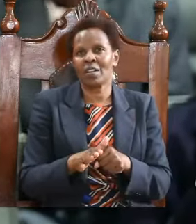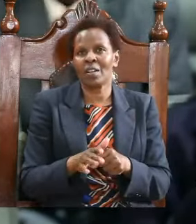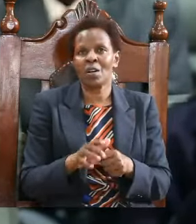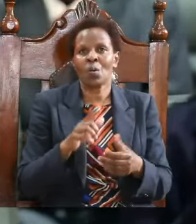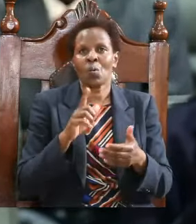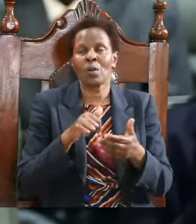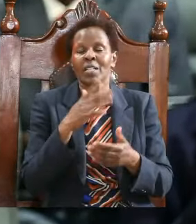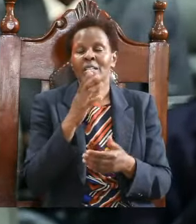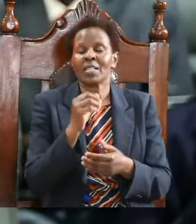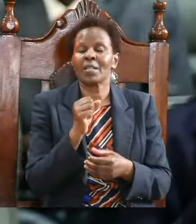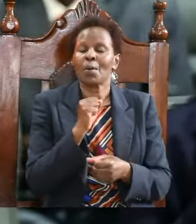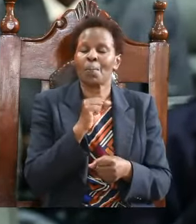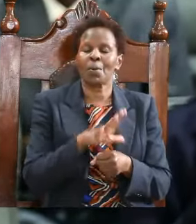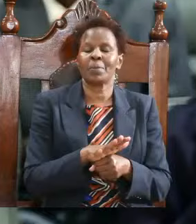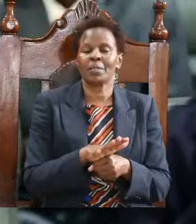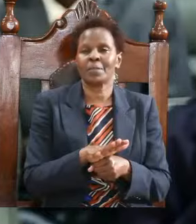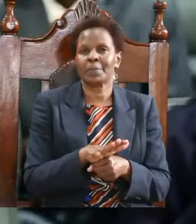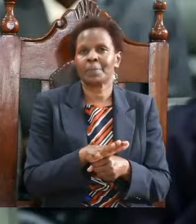Bwana asifiwe.